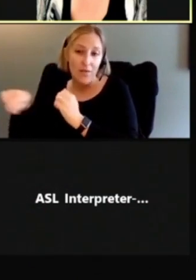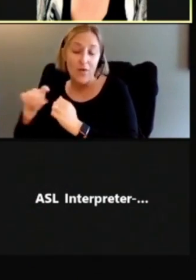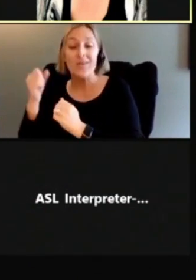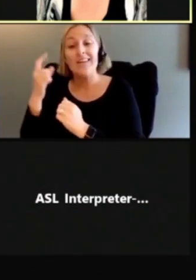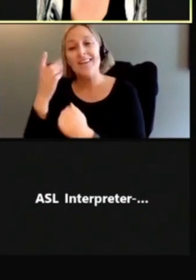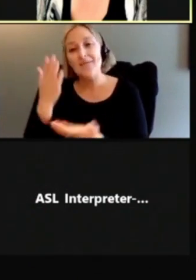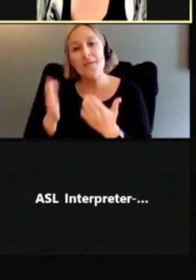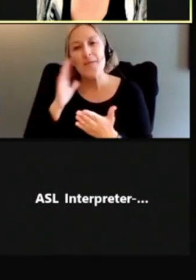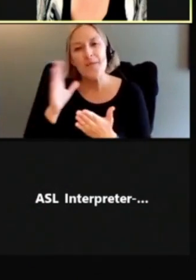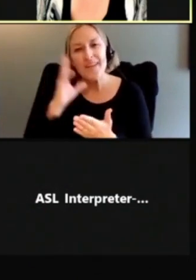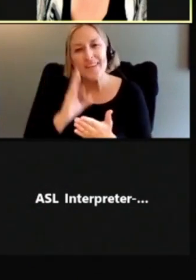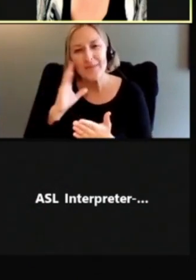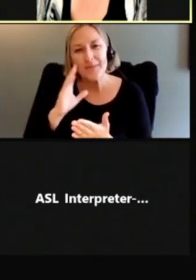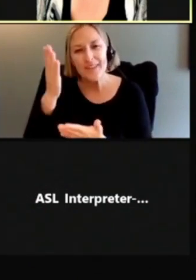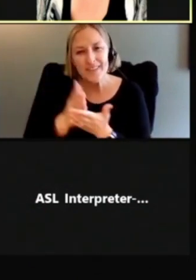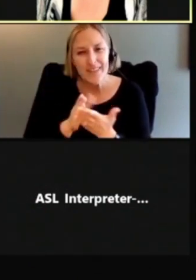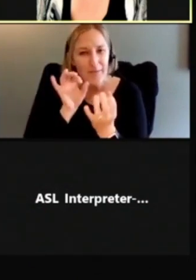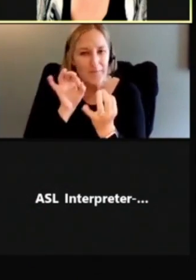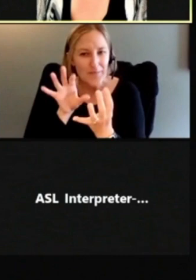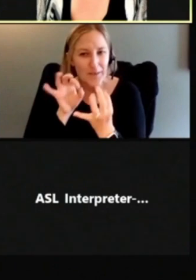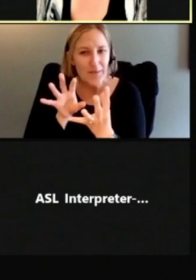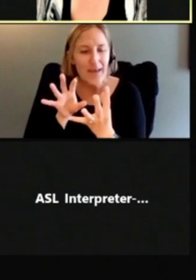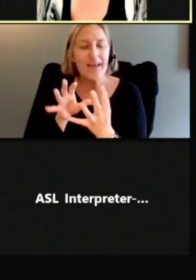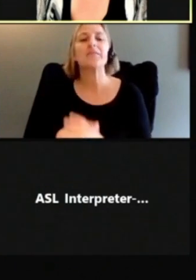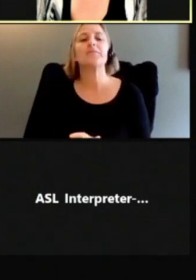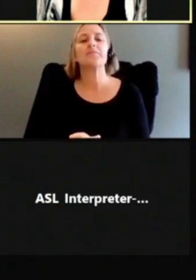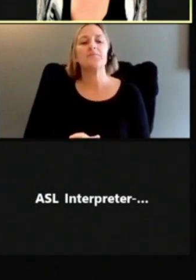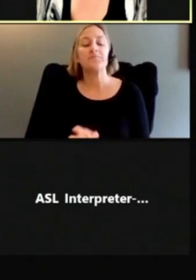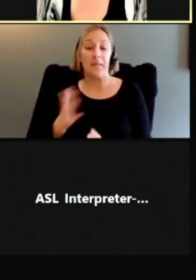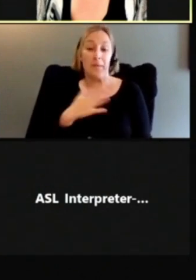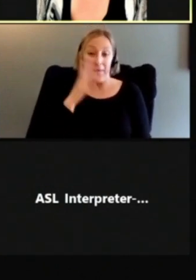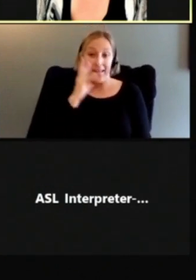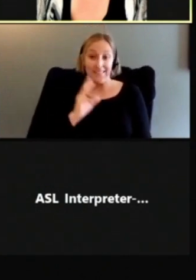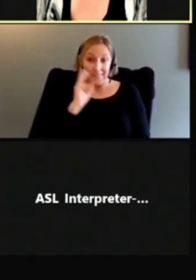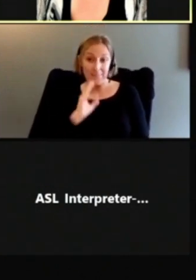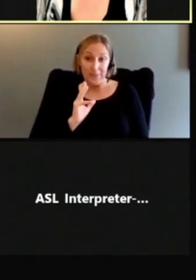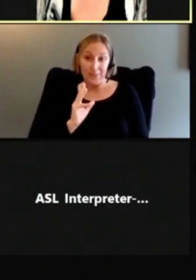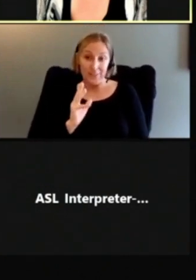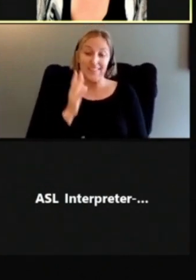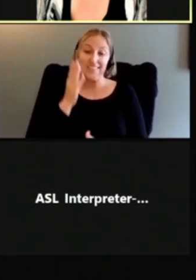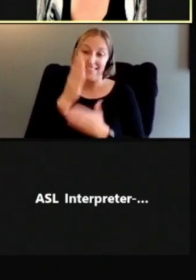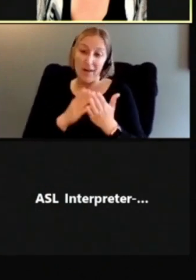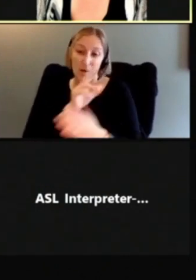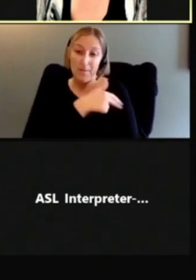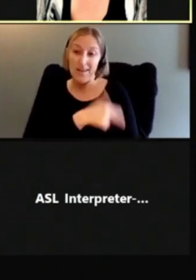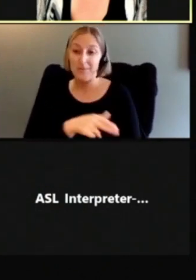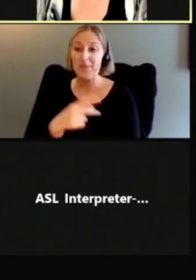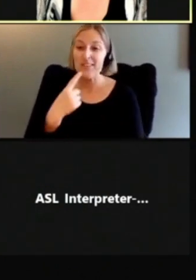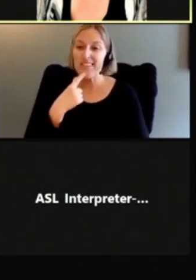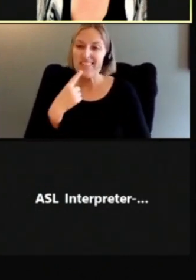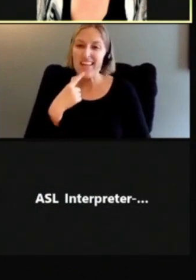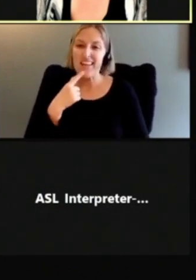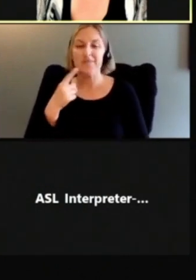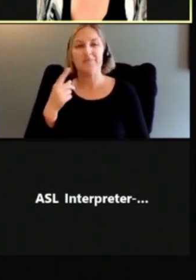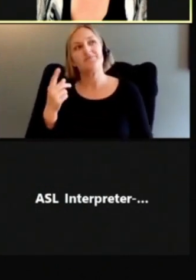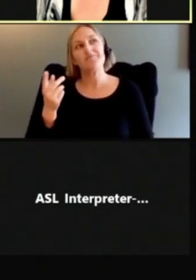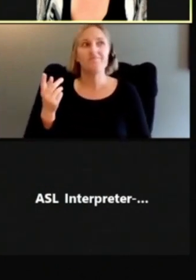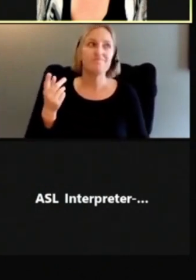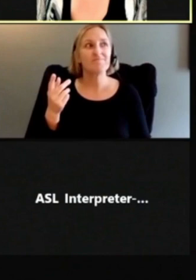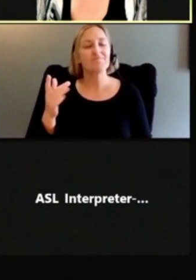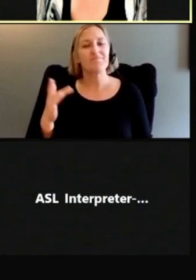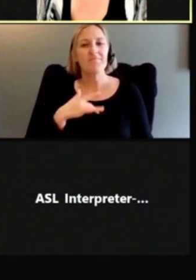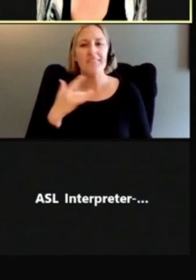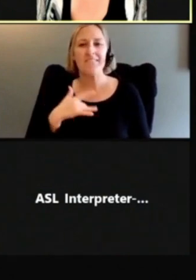from experience, I know we've had feedback from some hospitals saying that they feel like our